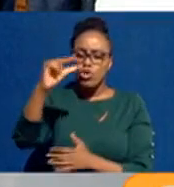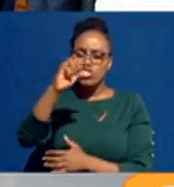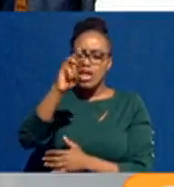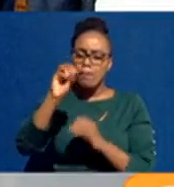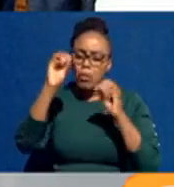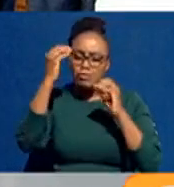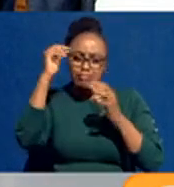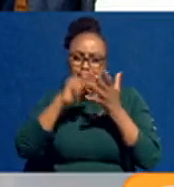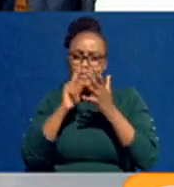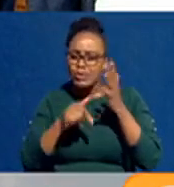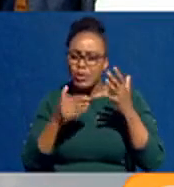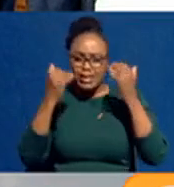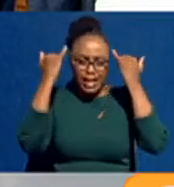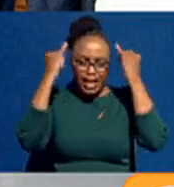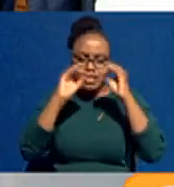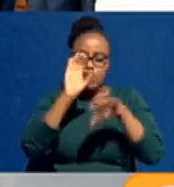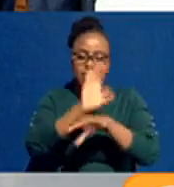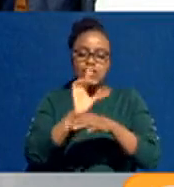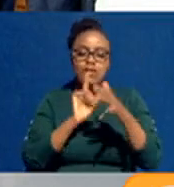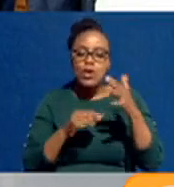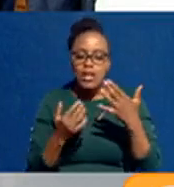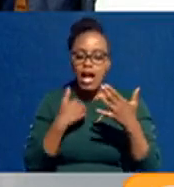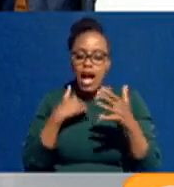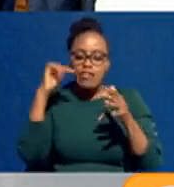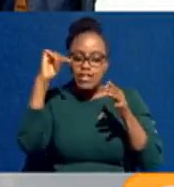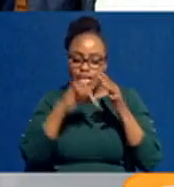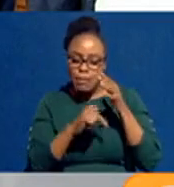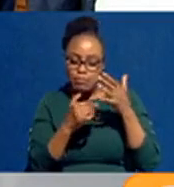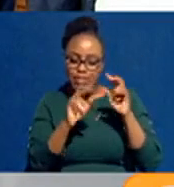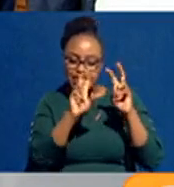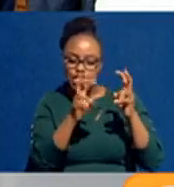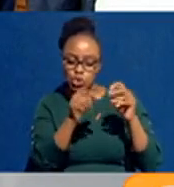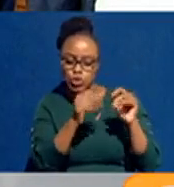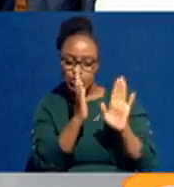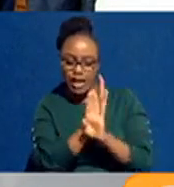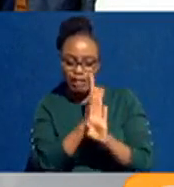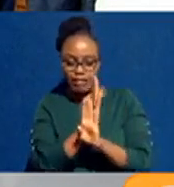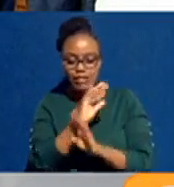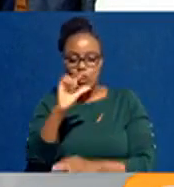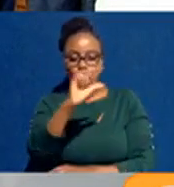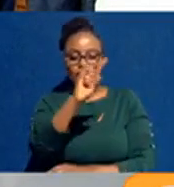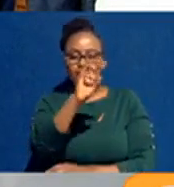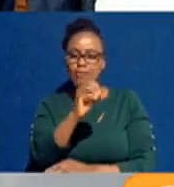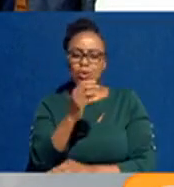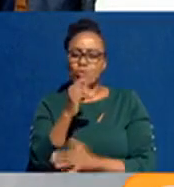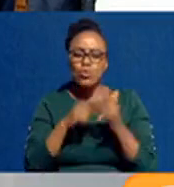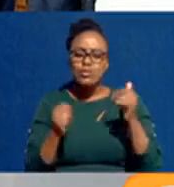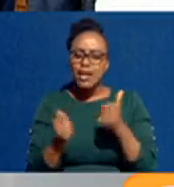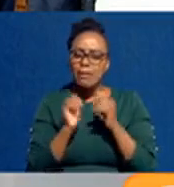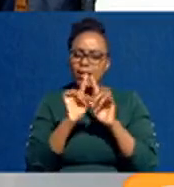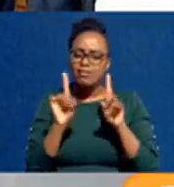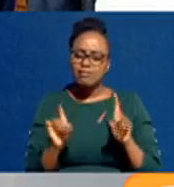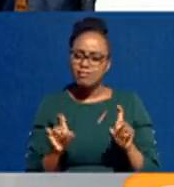or you know, the church is saying there are deep-seated issues with GMO. What's going on?